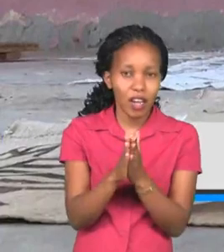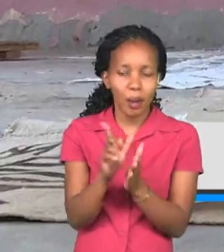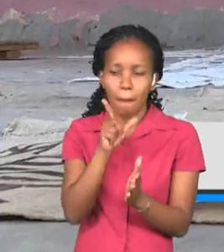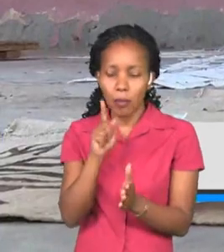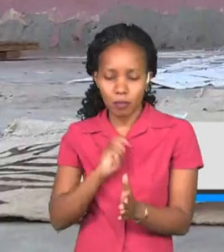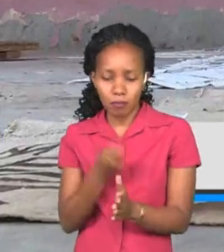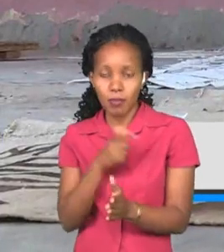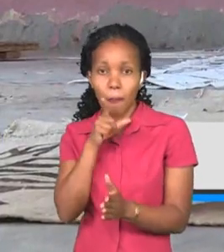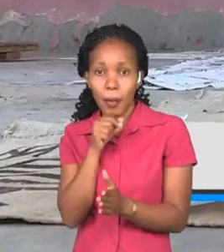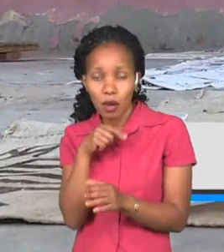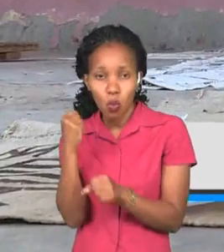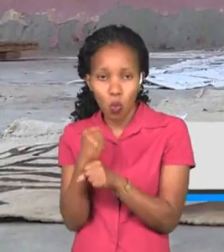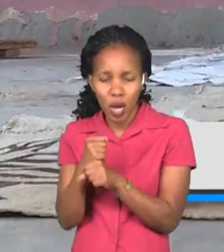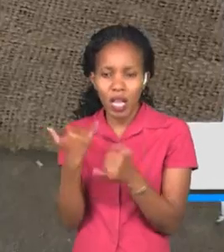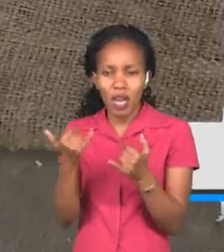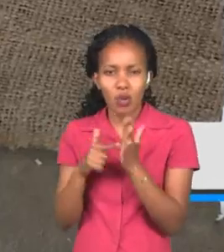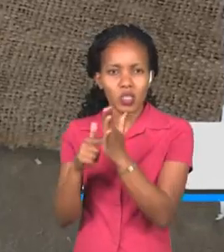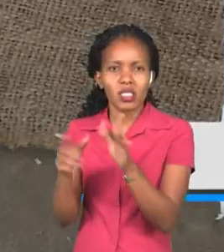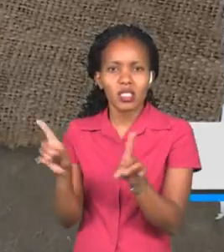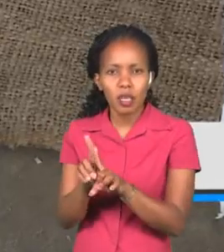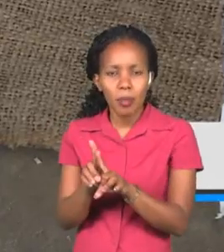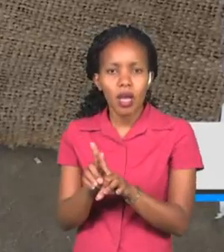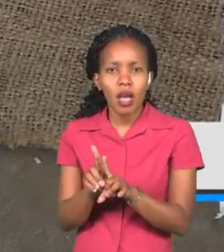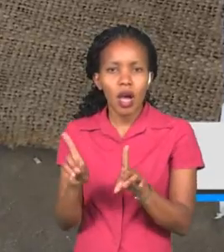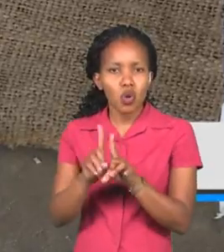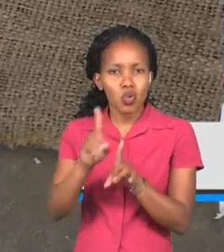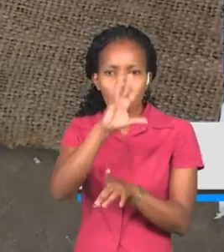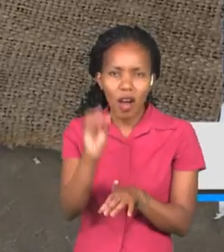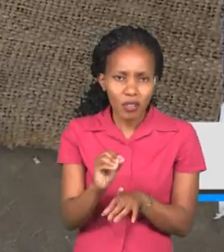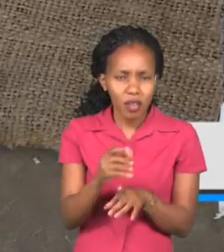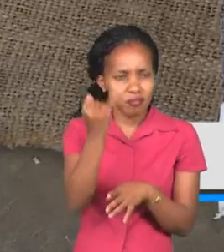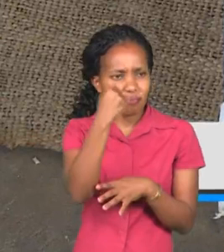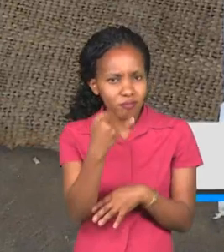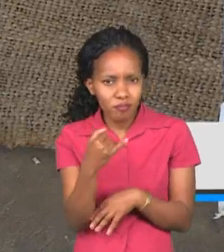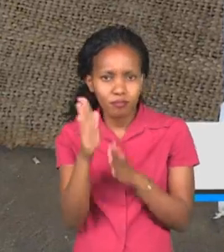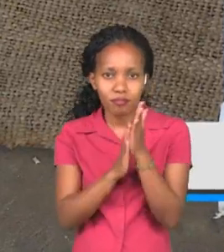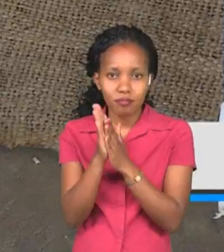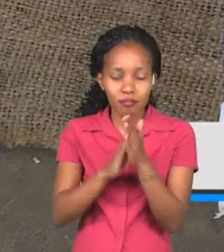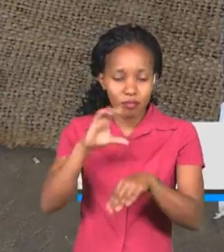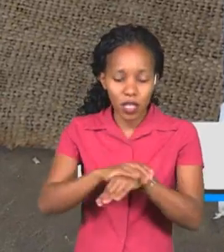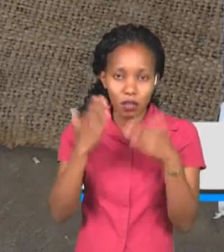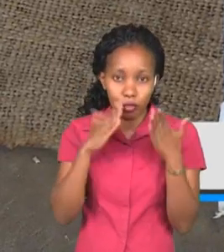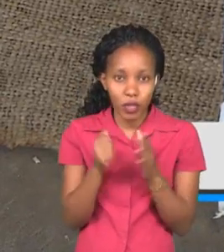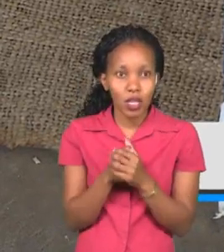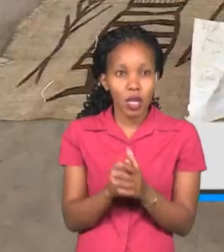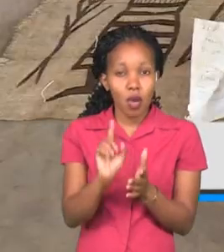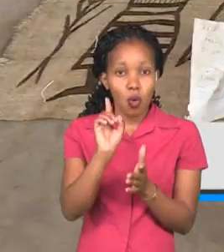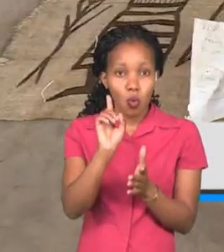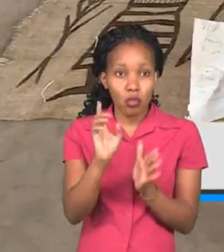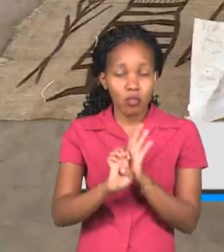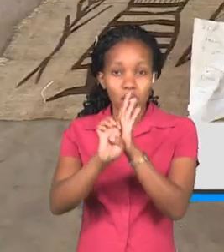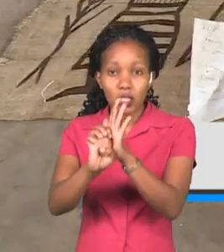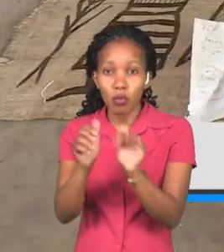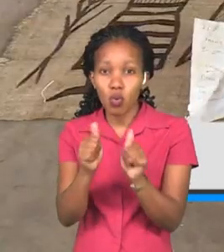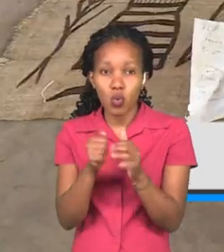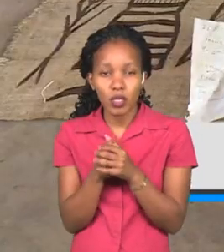many art critics see the symbolism and imagery of Africa as one of his sources of inspiration. One often cited example